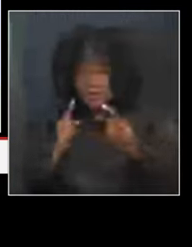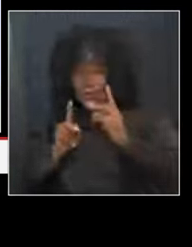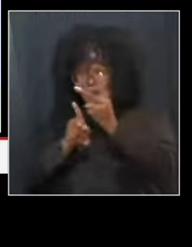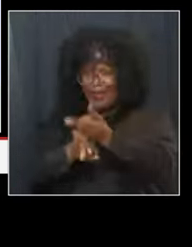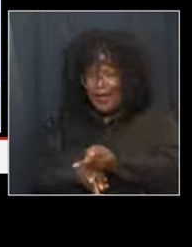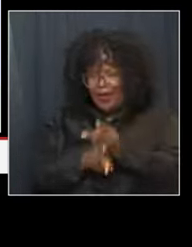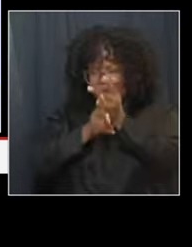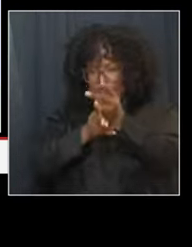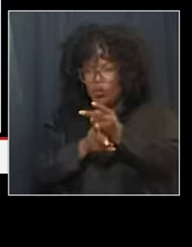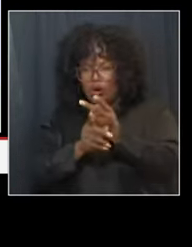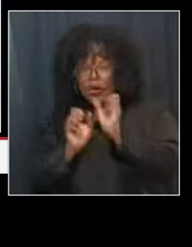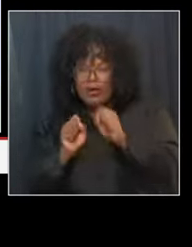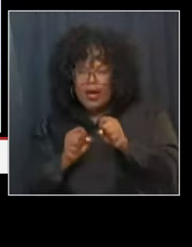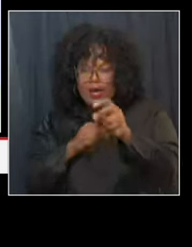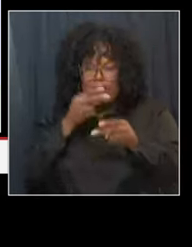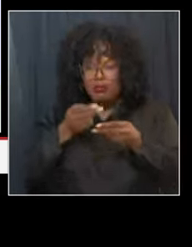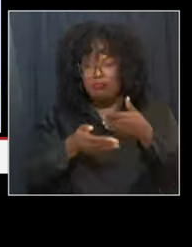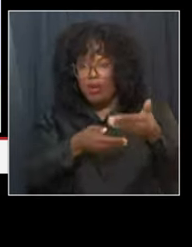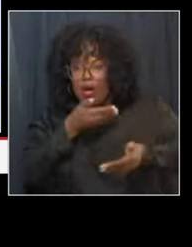workers, we